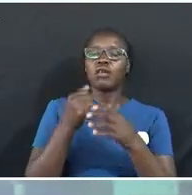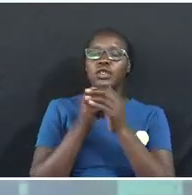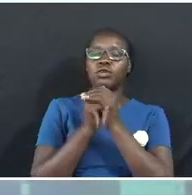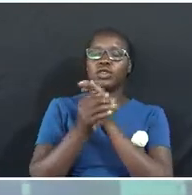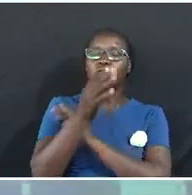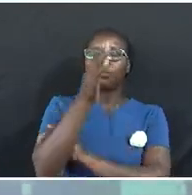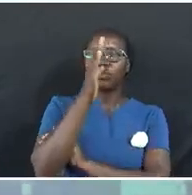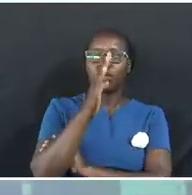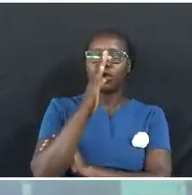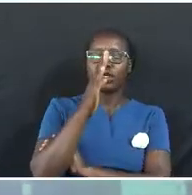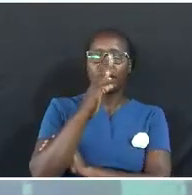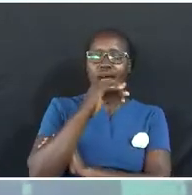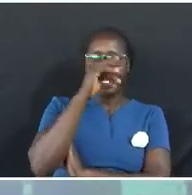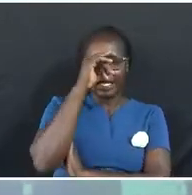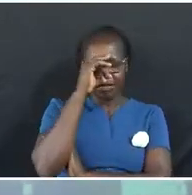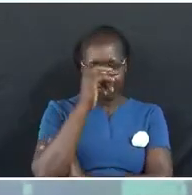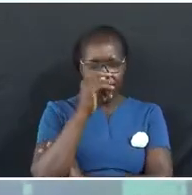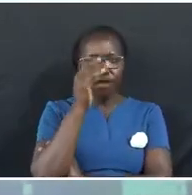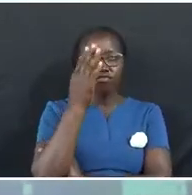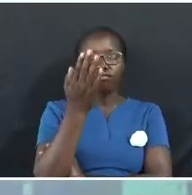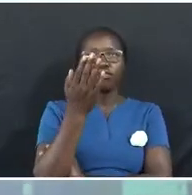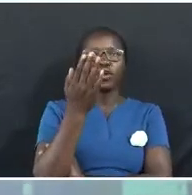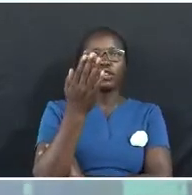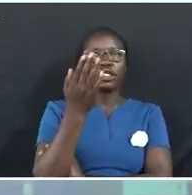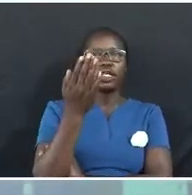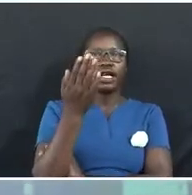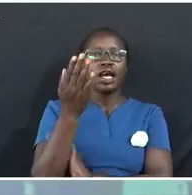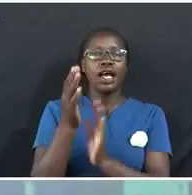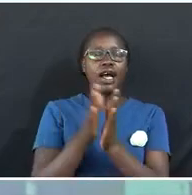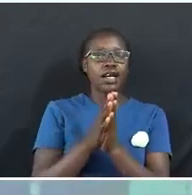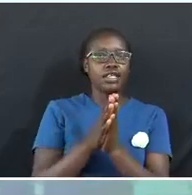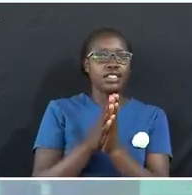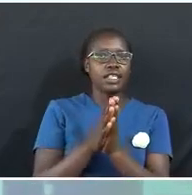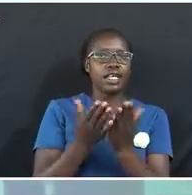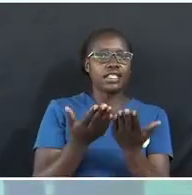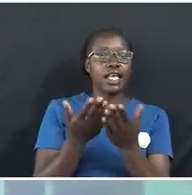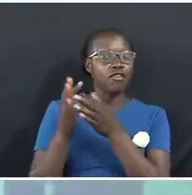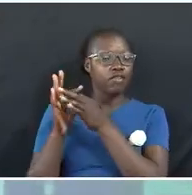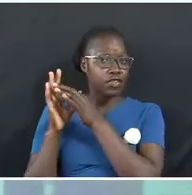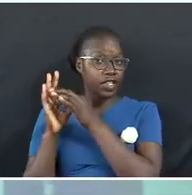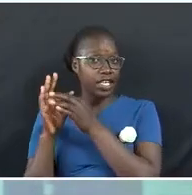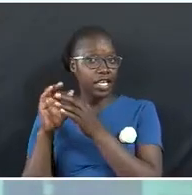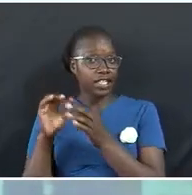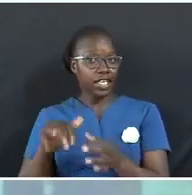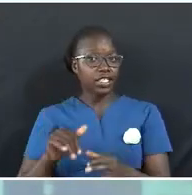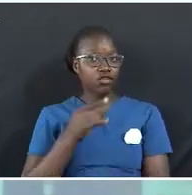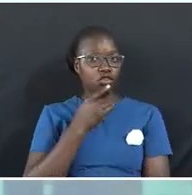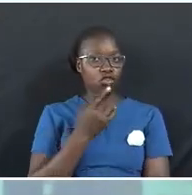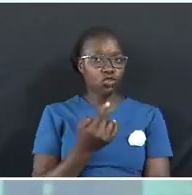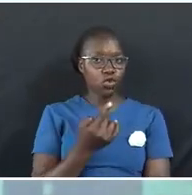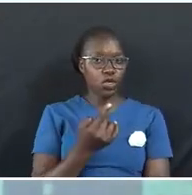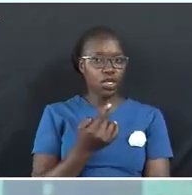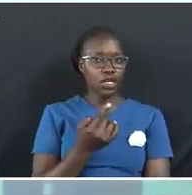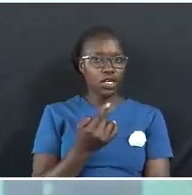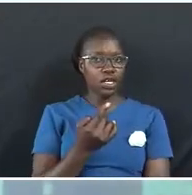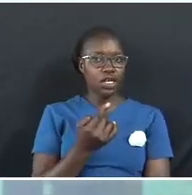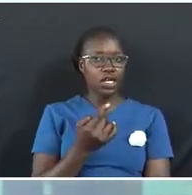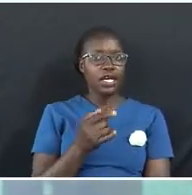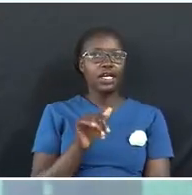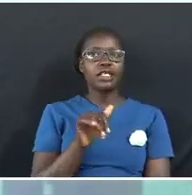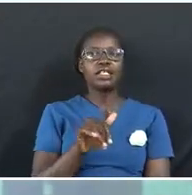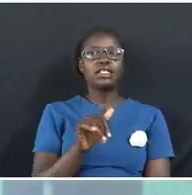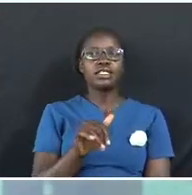rightly and fear God, no human beings. They must declare that for sure the verdict is